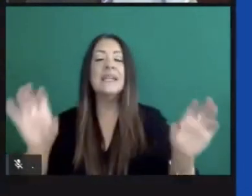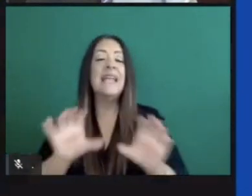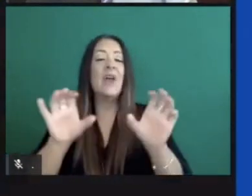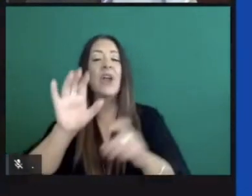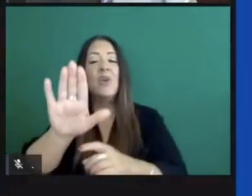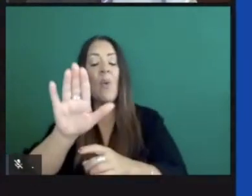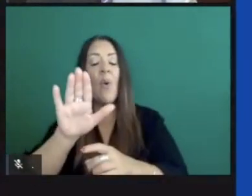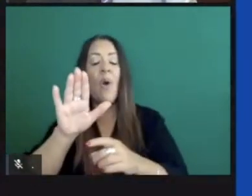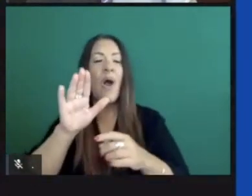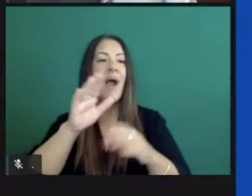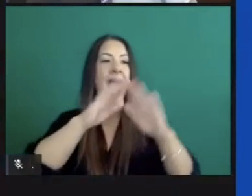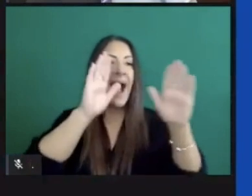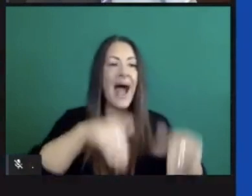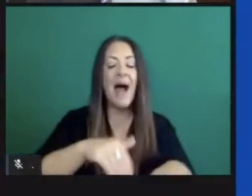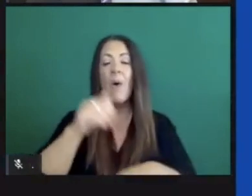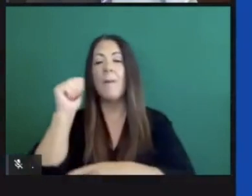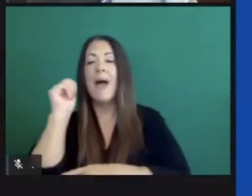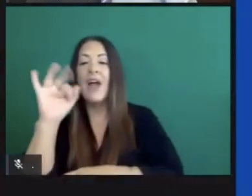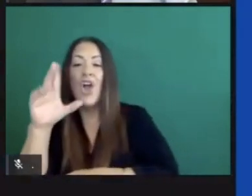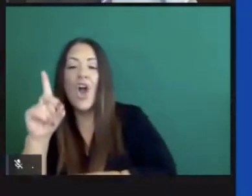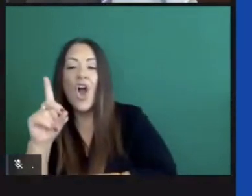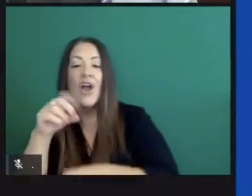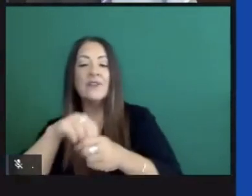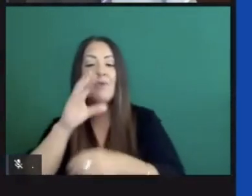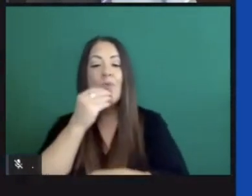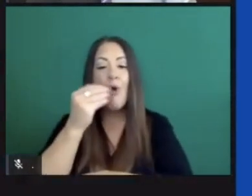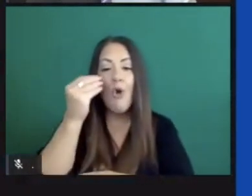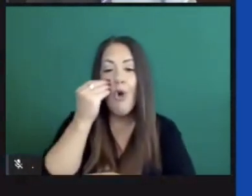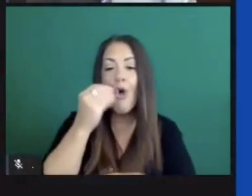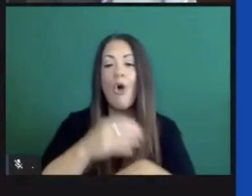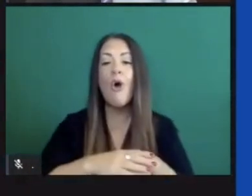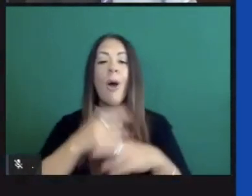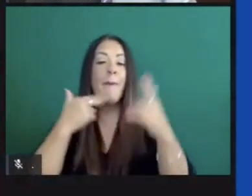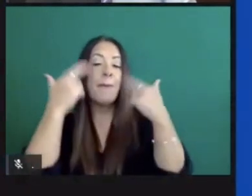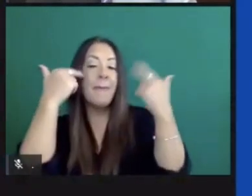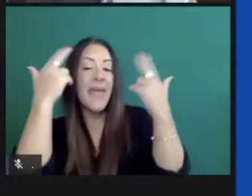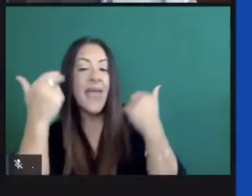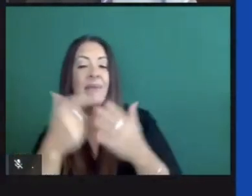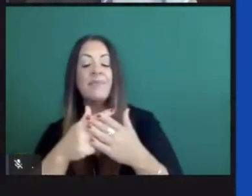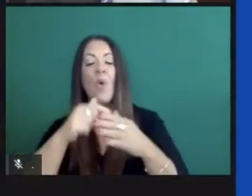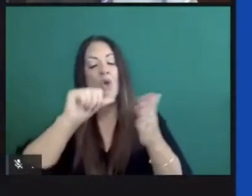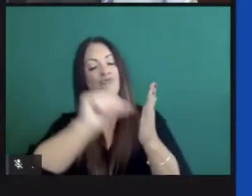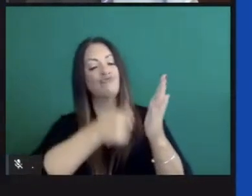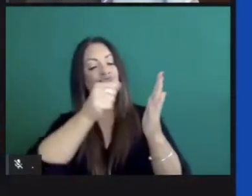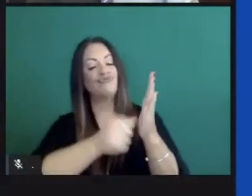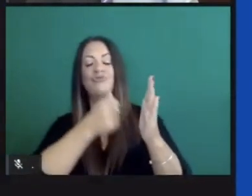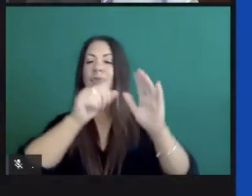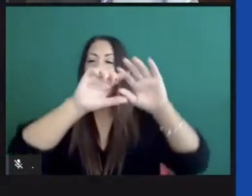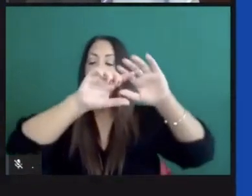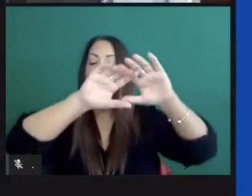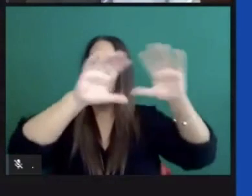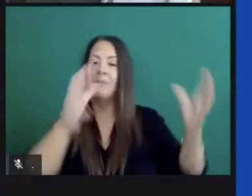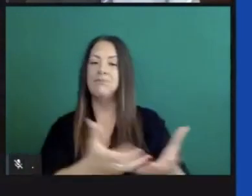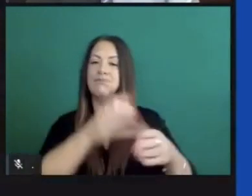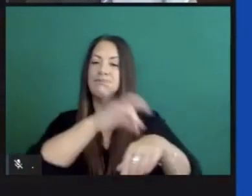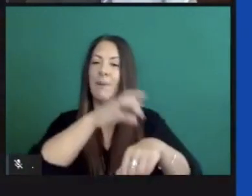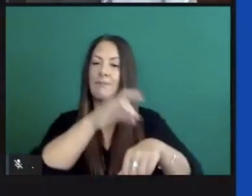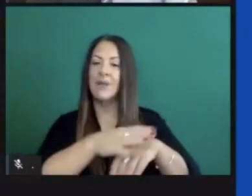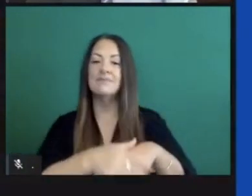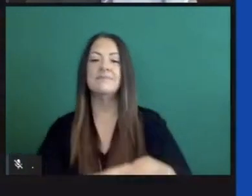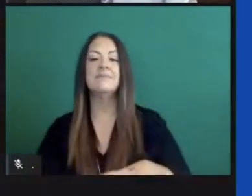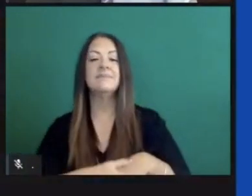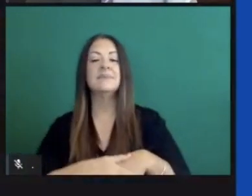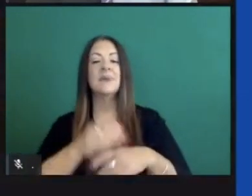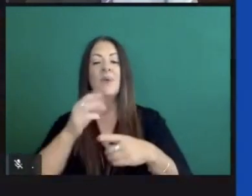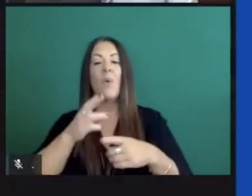your home, whatever you have, designing face masks that match your Halloween costume, sharing treats with